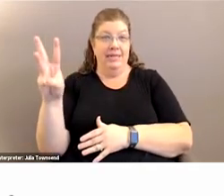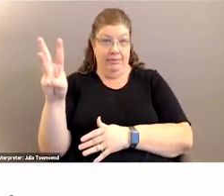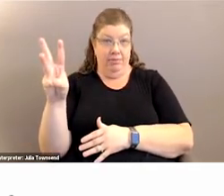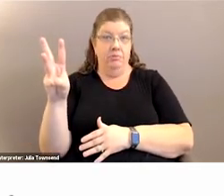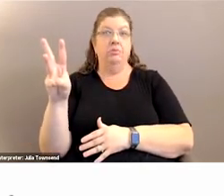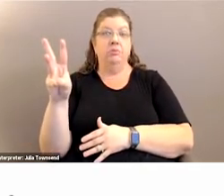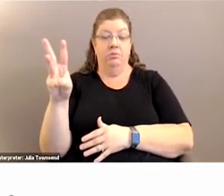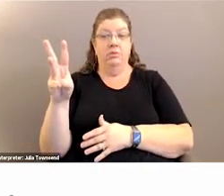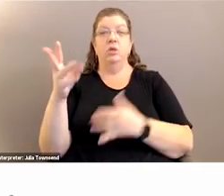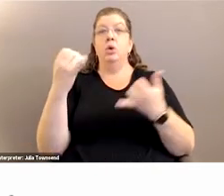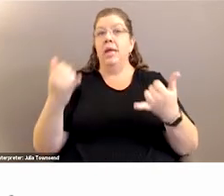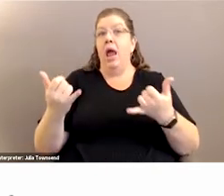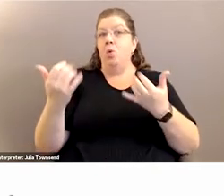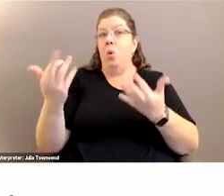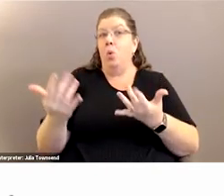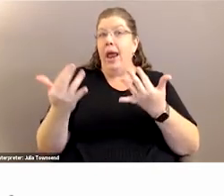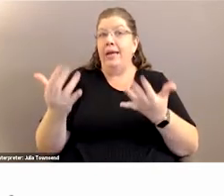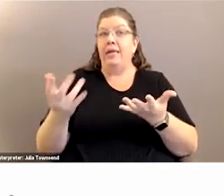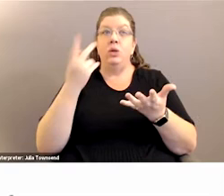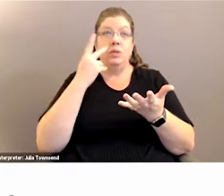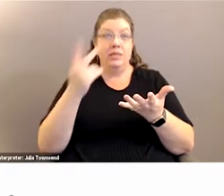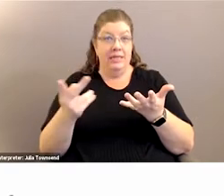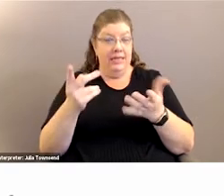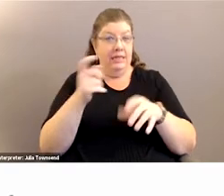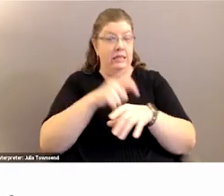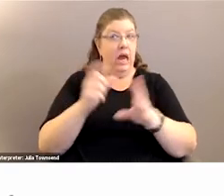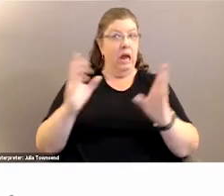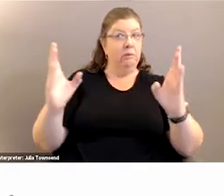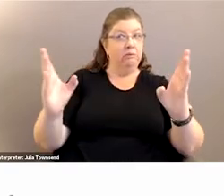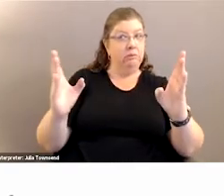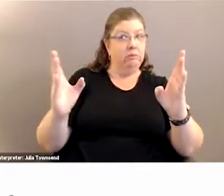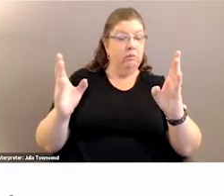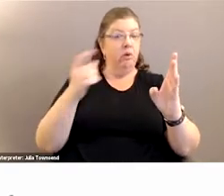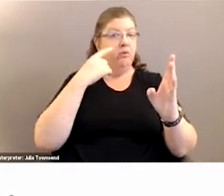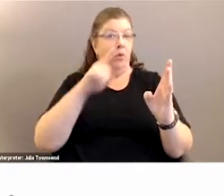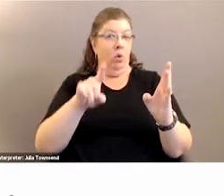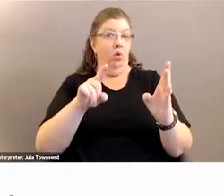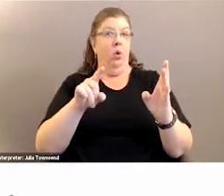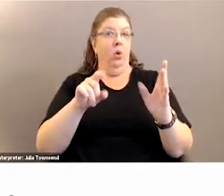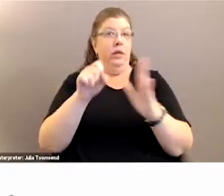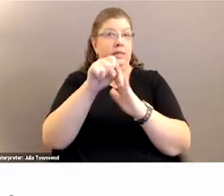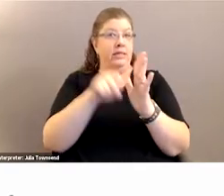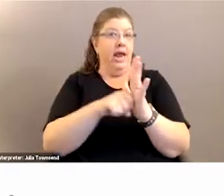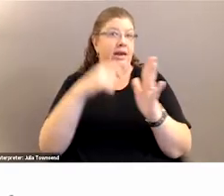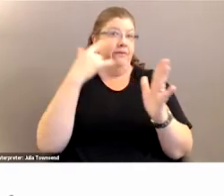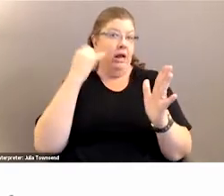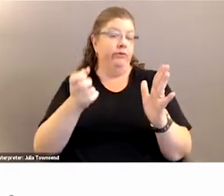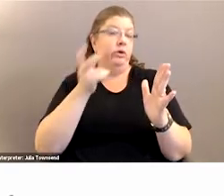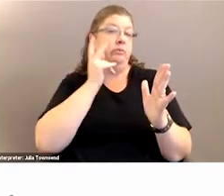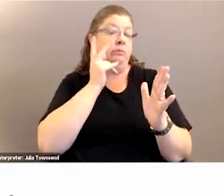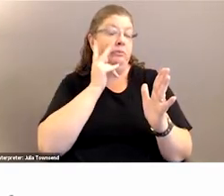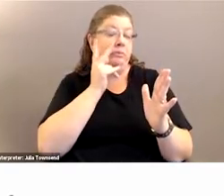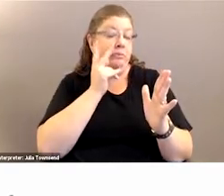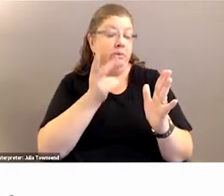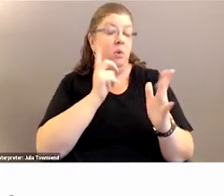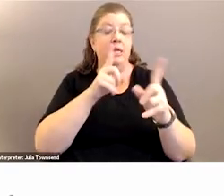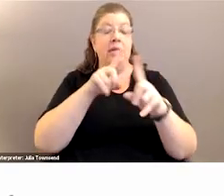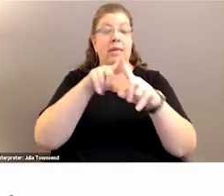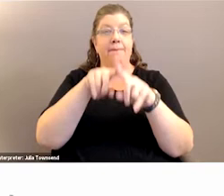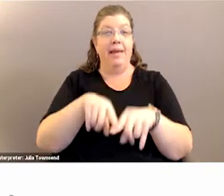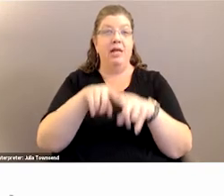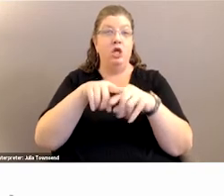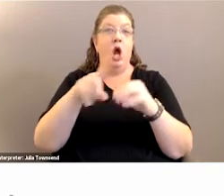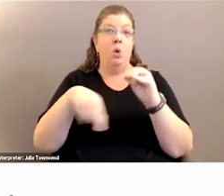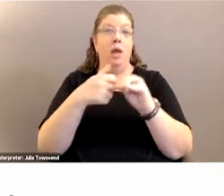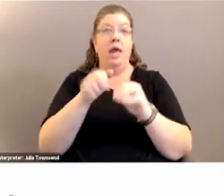we are waiting to see what the time frame will be in the state of california depending on when the